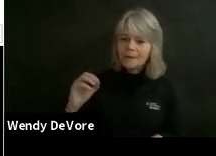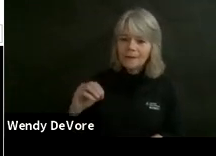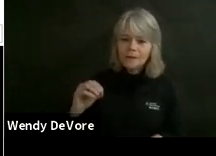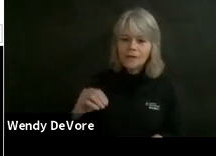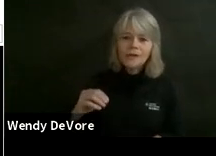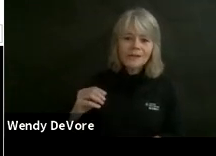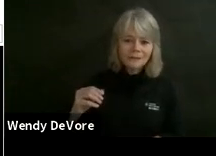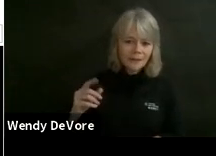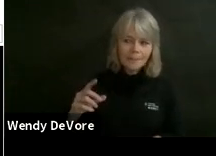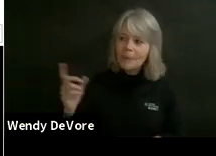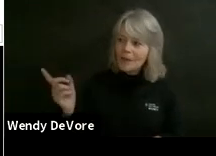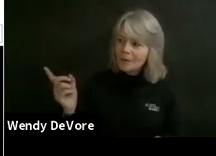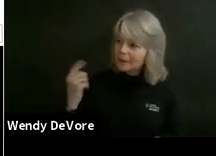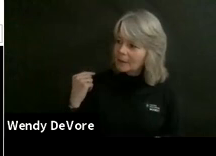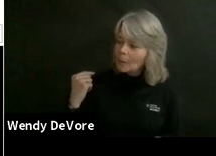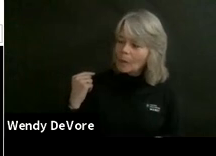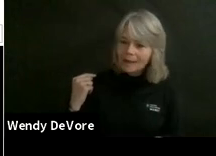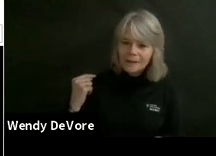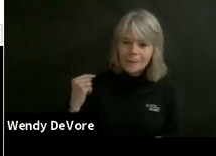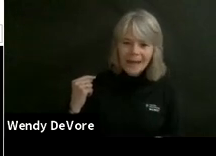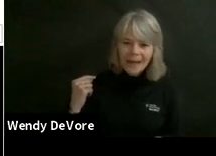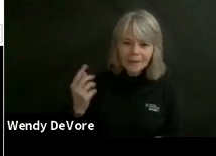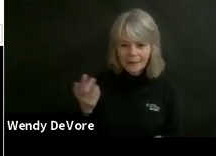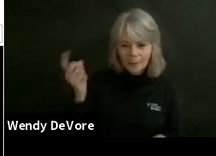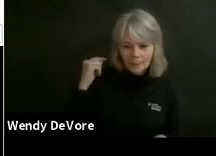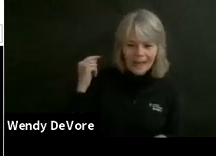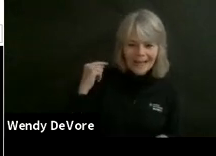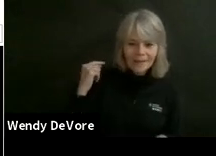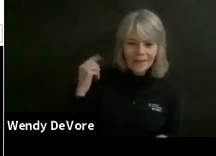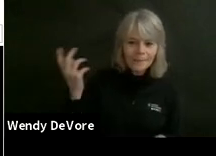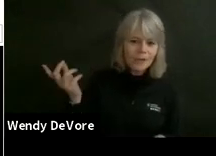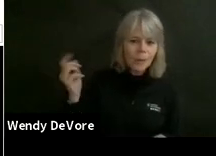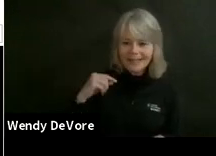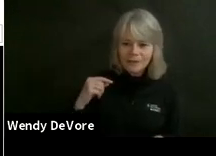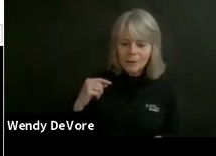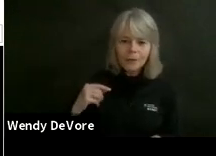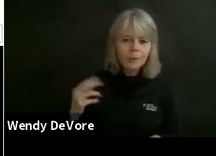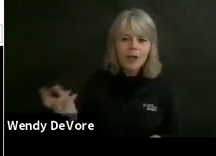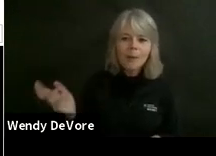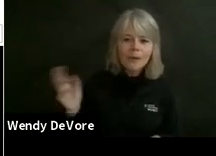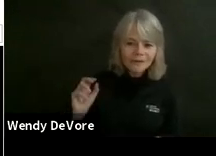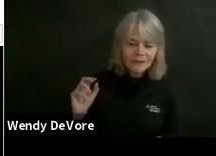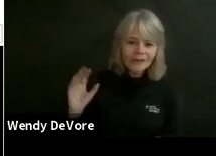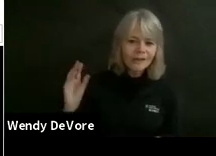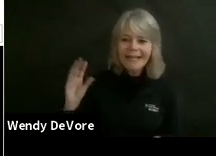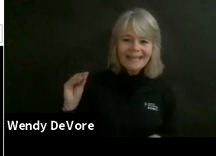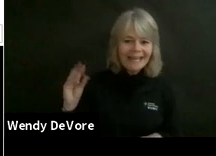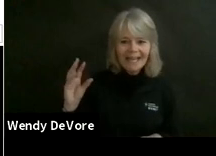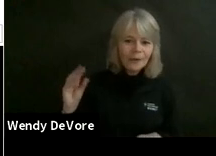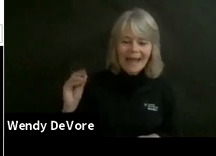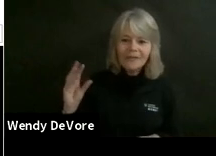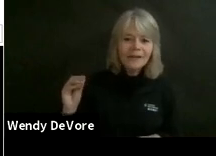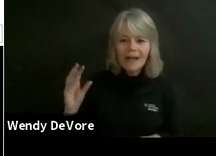The the students mother walked into the back behind them. She walked into the room, along with her sister,